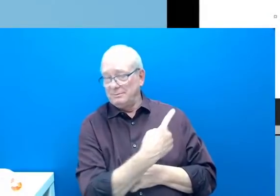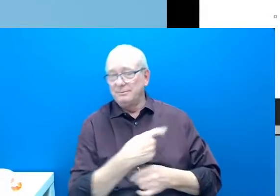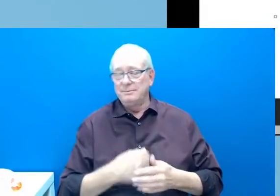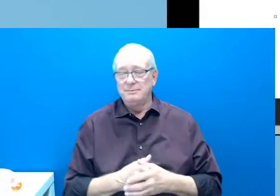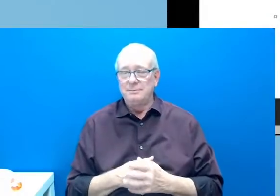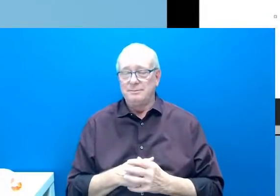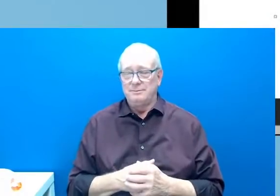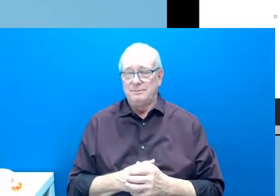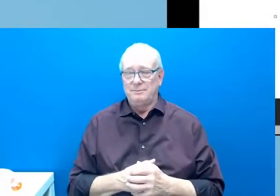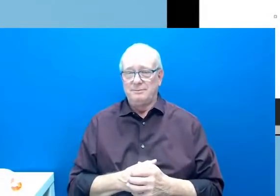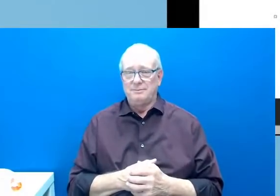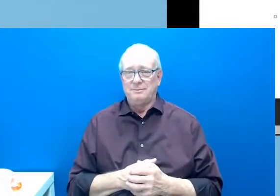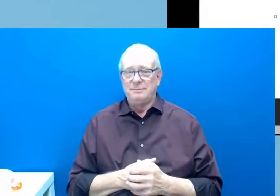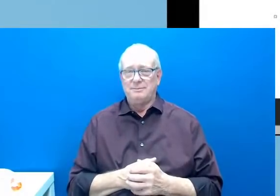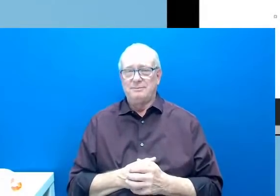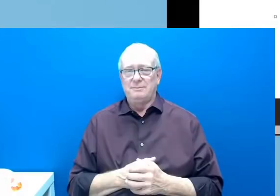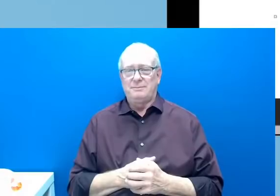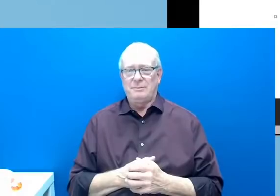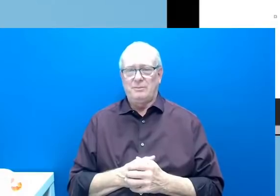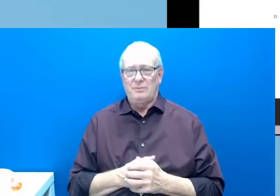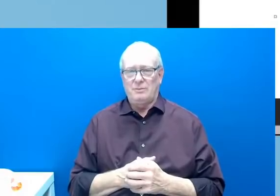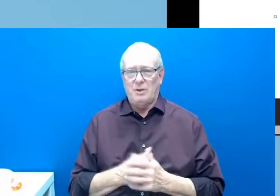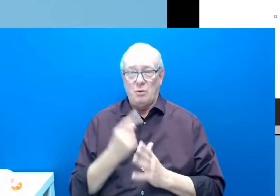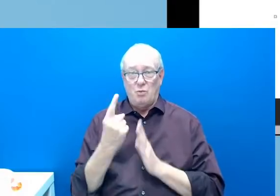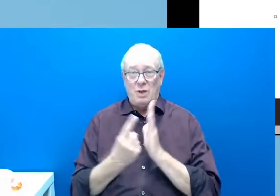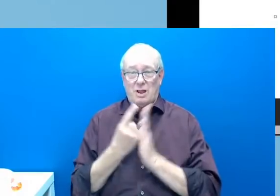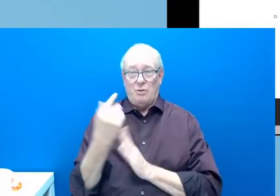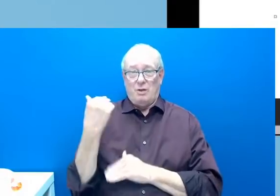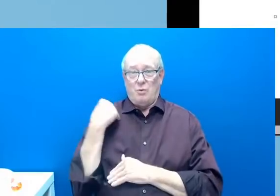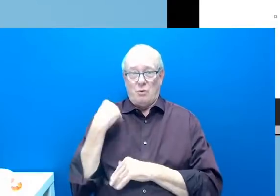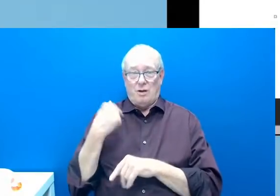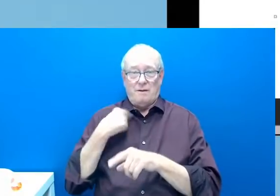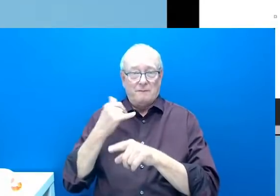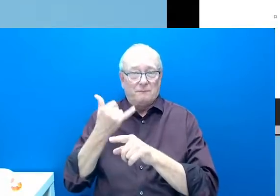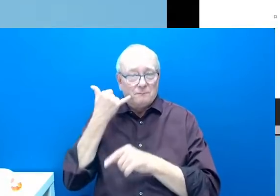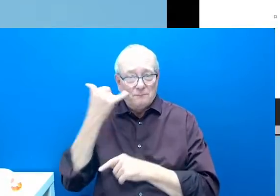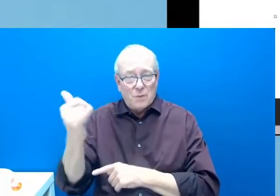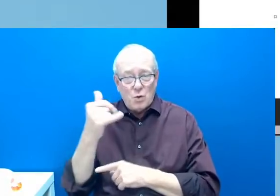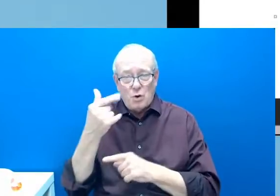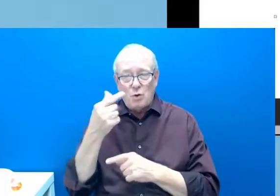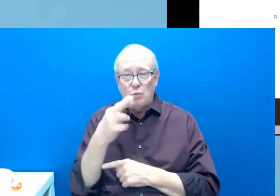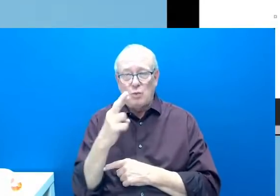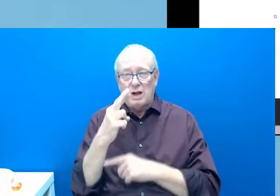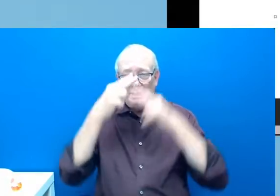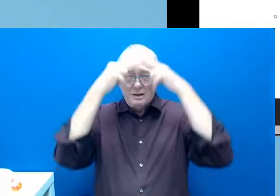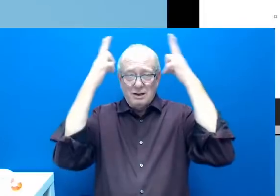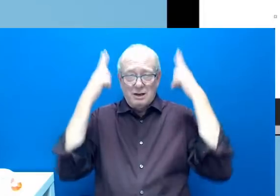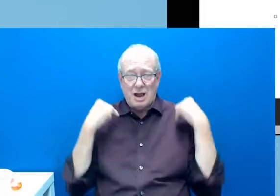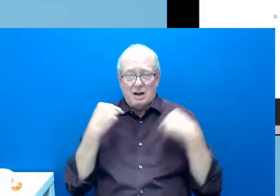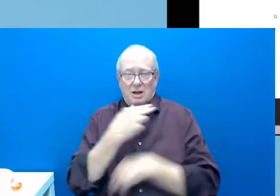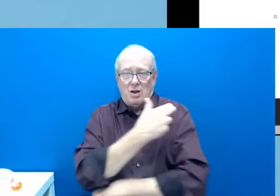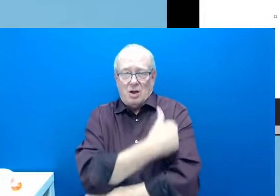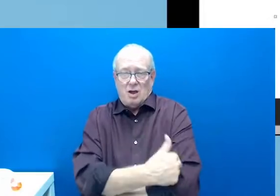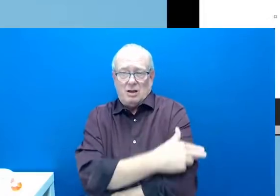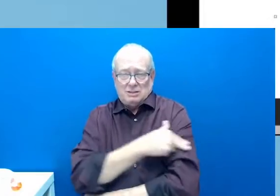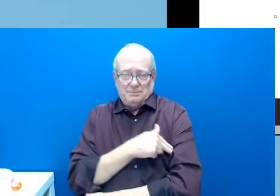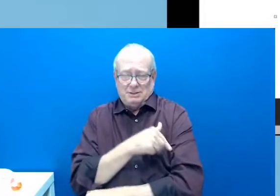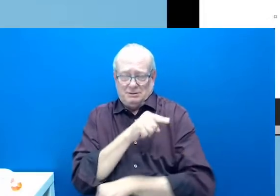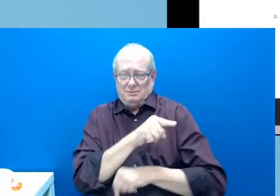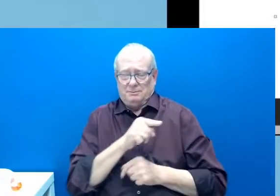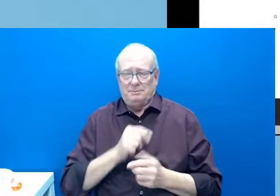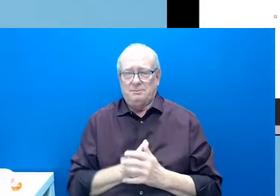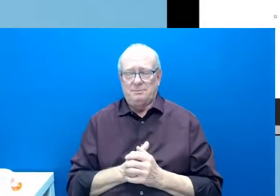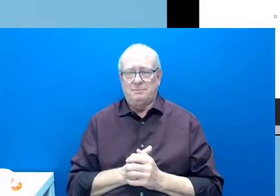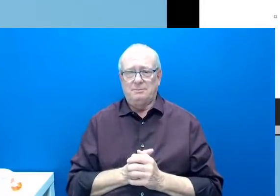So the way things are as of about an hour ago when I last called the Grey Nuns Hospital, and it's really important for everybody